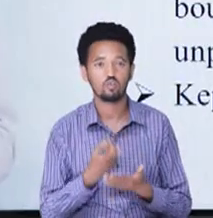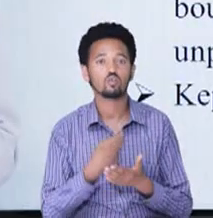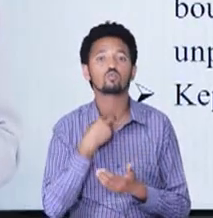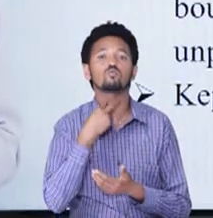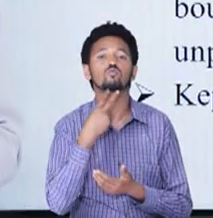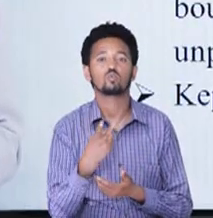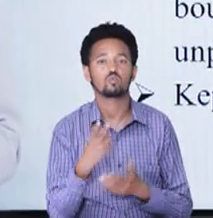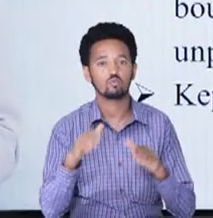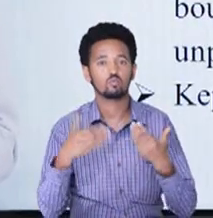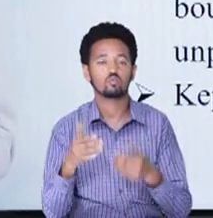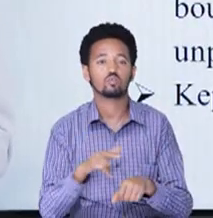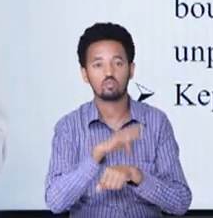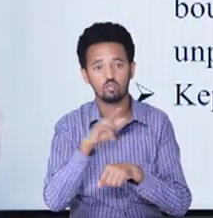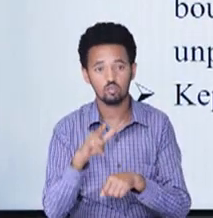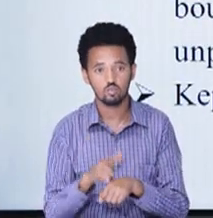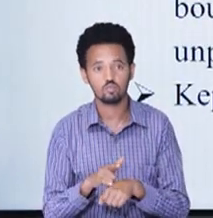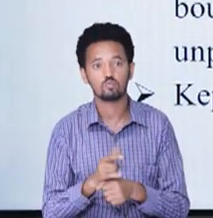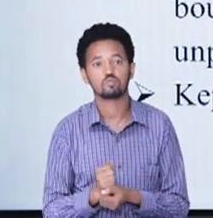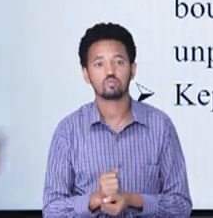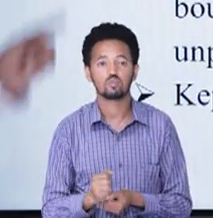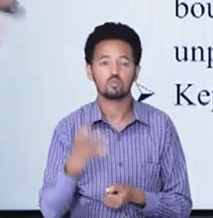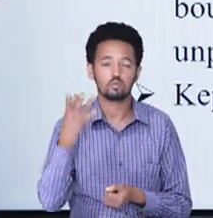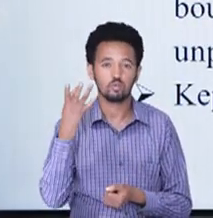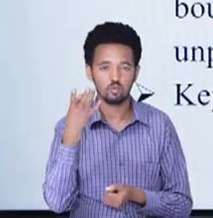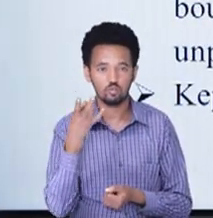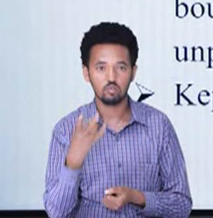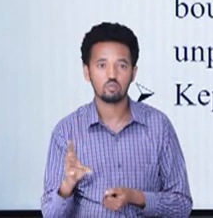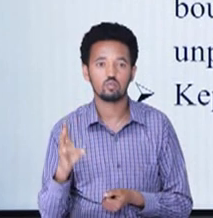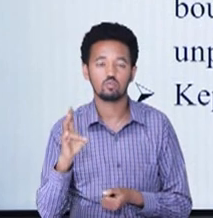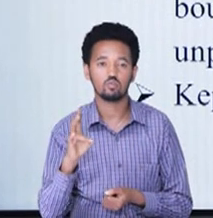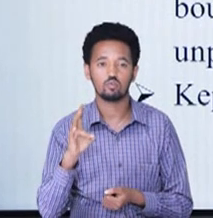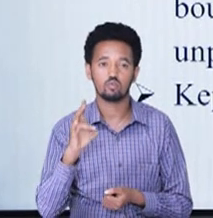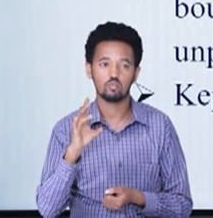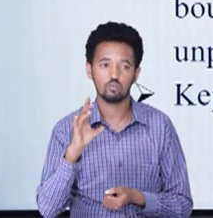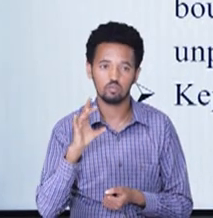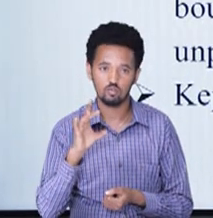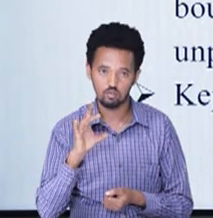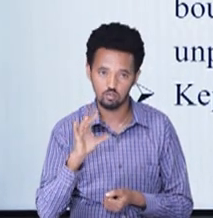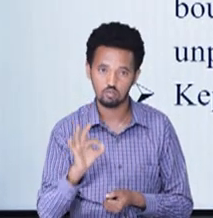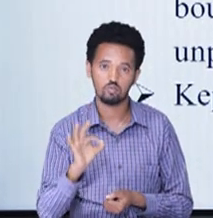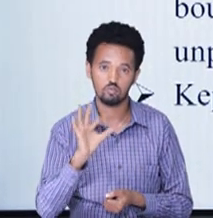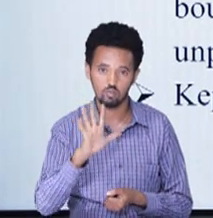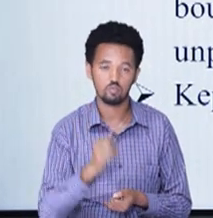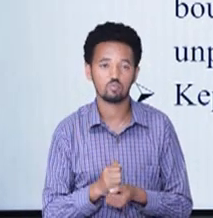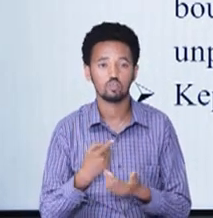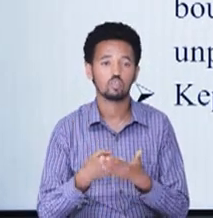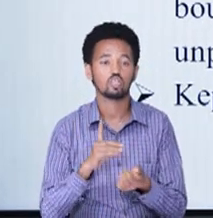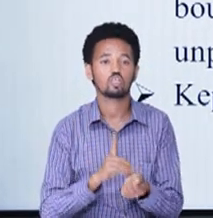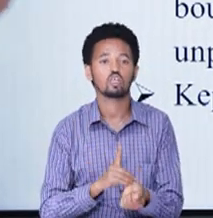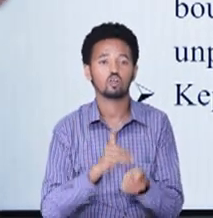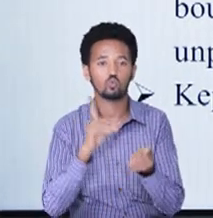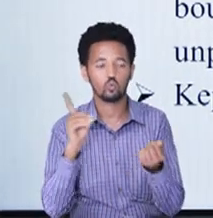new constitution in 1795. It established a regime called Directory.